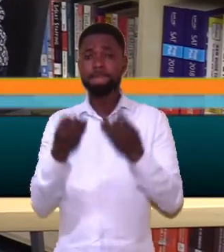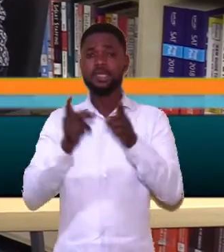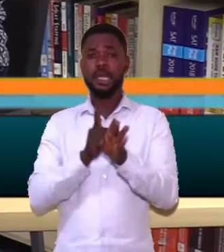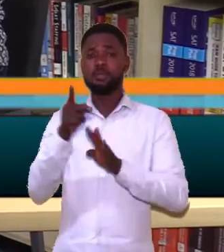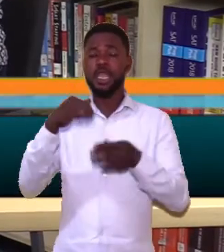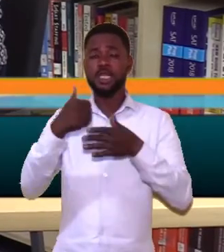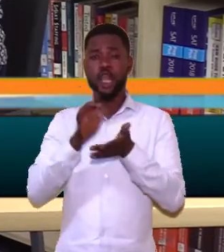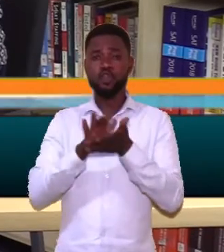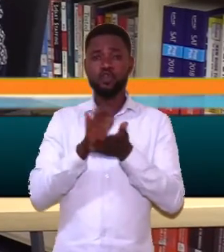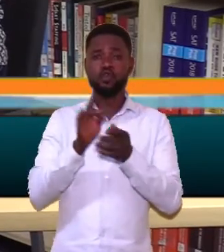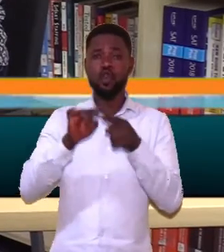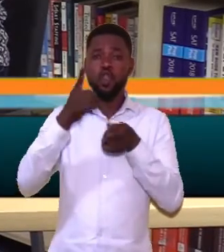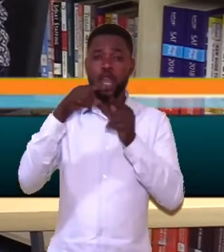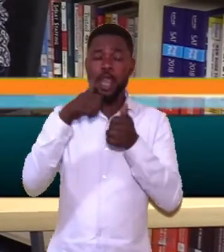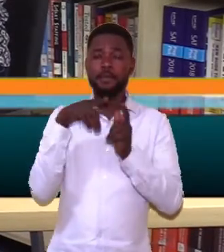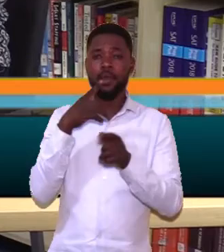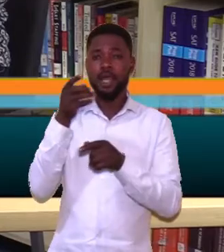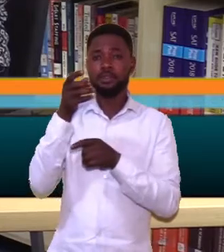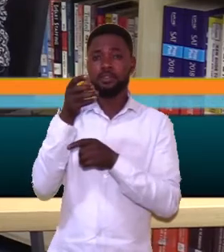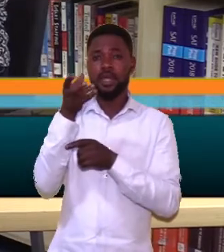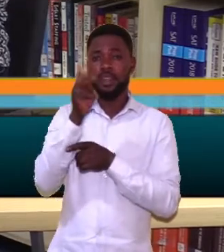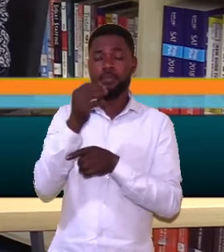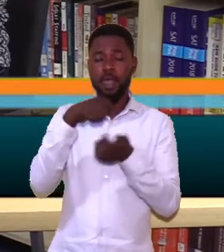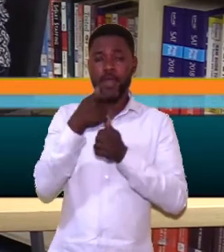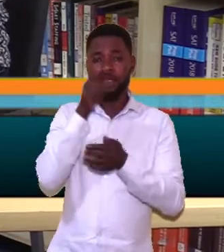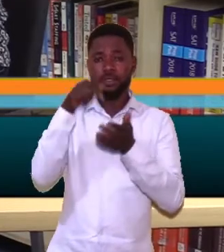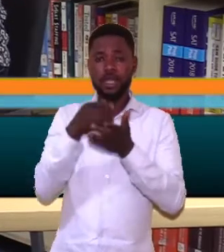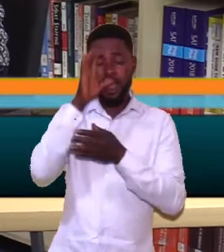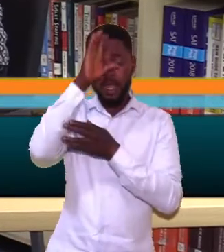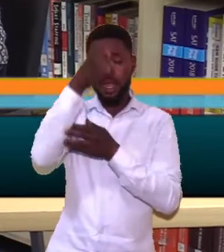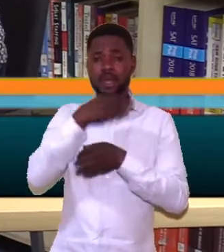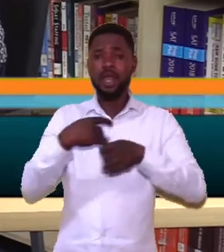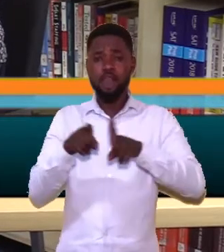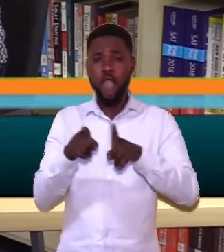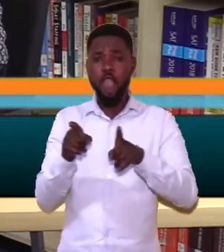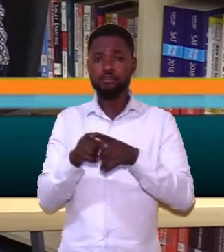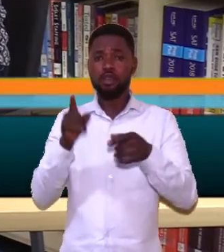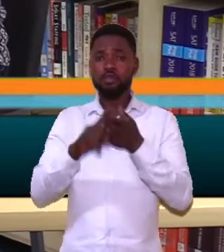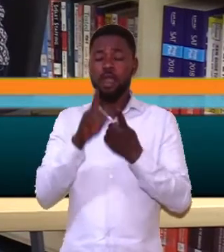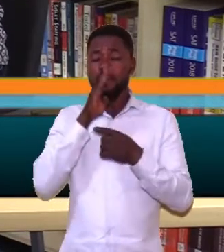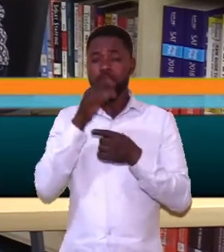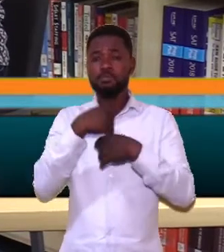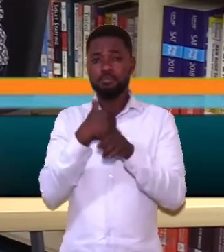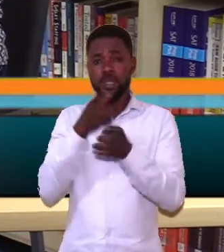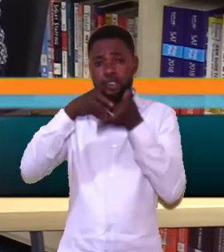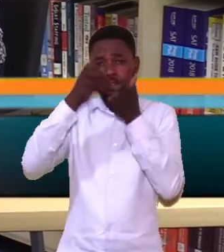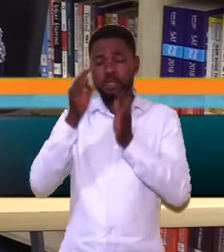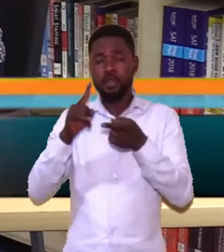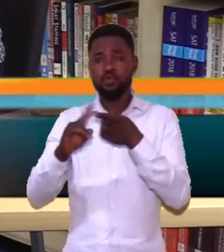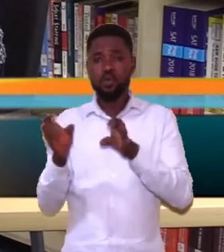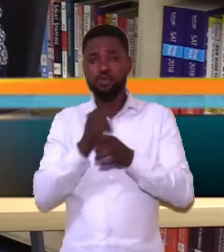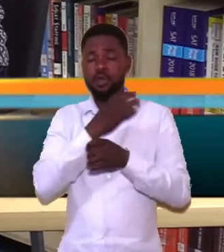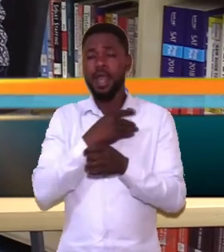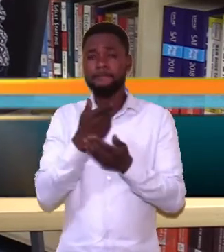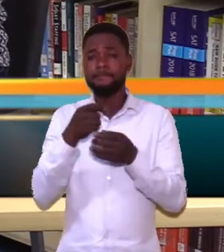professionals to talk to them, in the schools about these careers that are available. And as well as that, there will also be projects that the students will